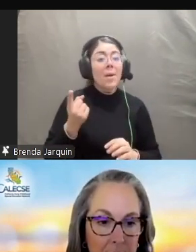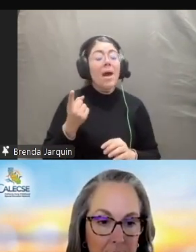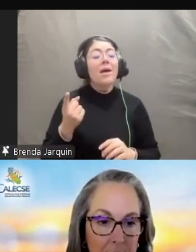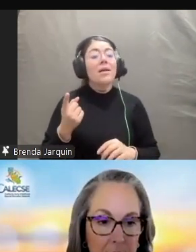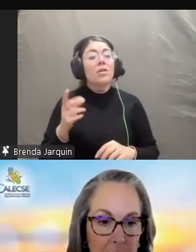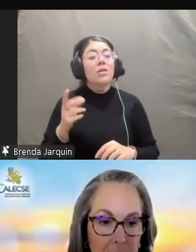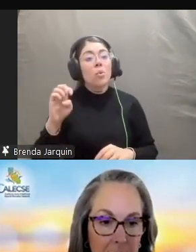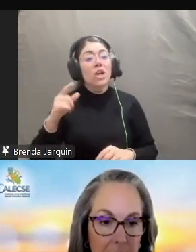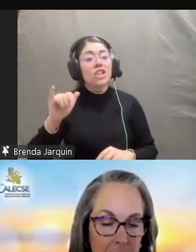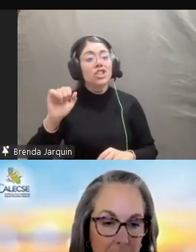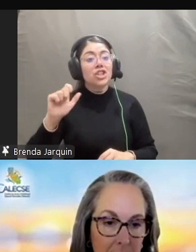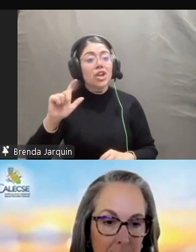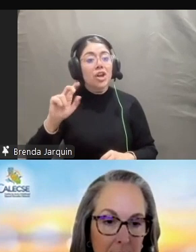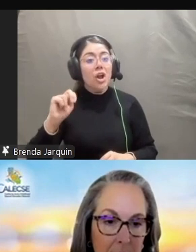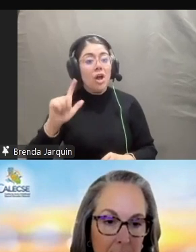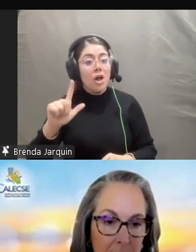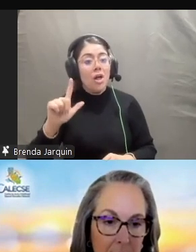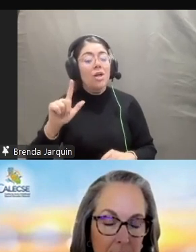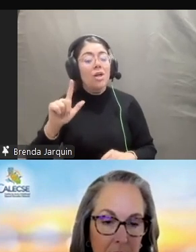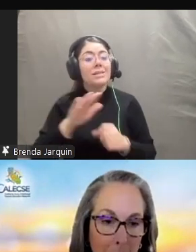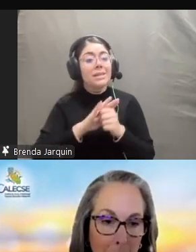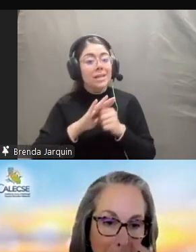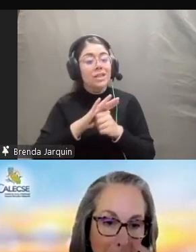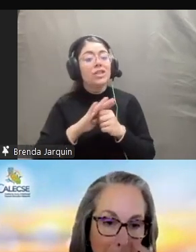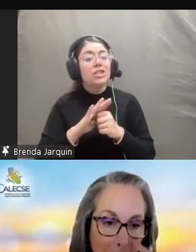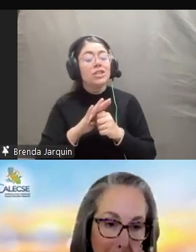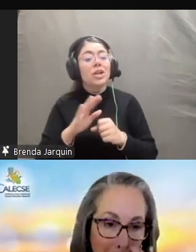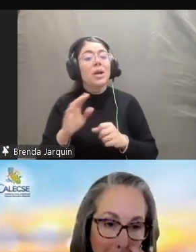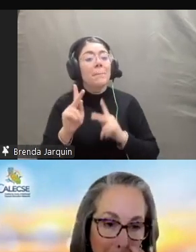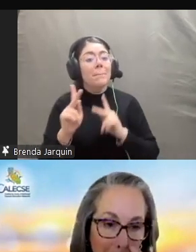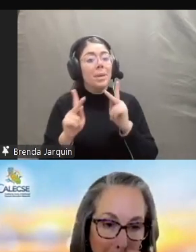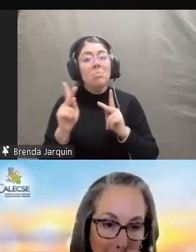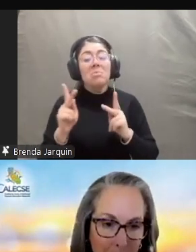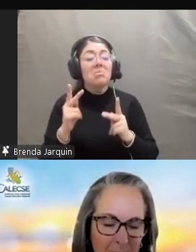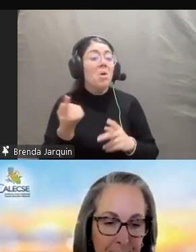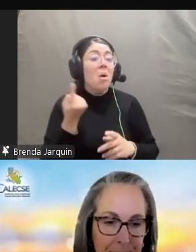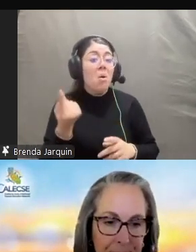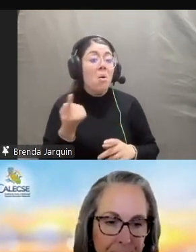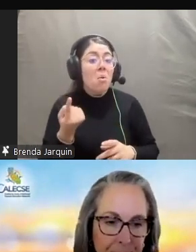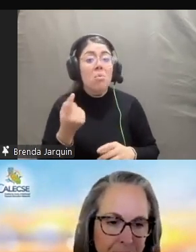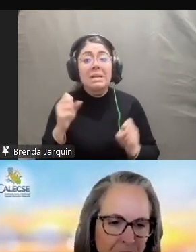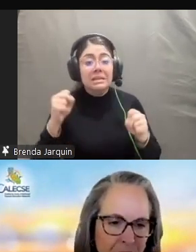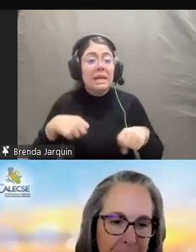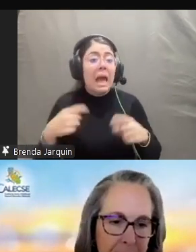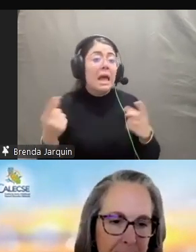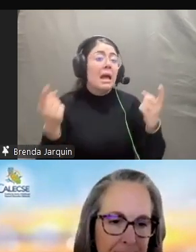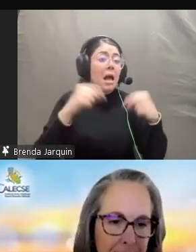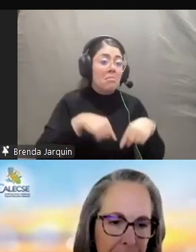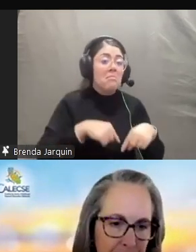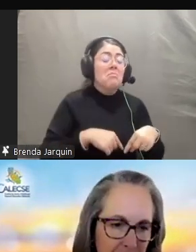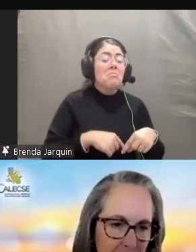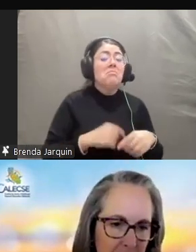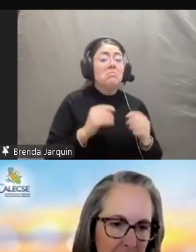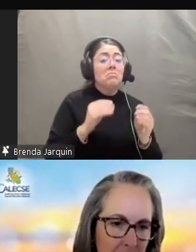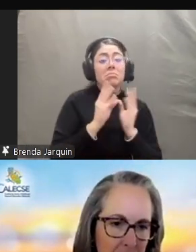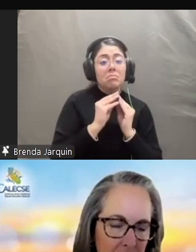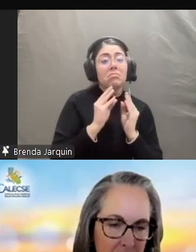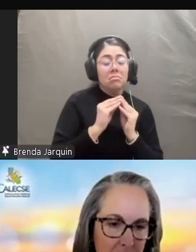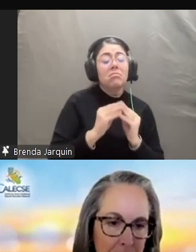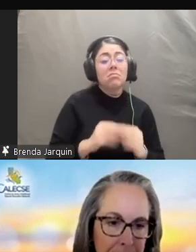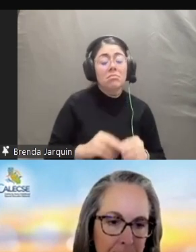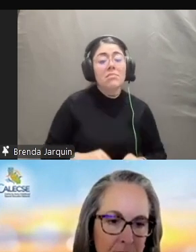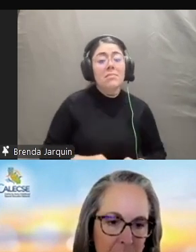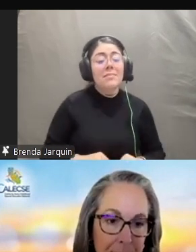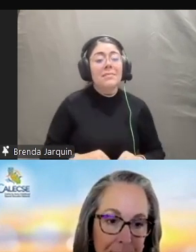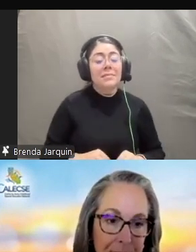those meetings. We usually have Sarah, who's our countywide Part C, and the unit managers that serve